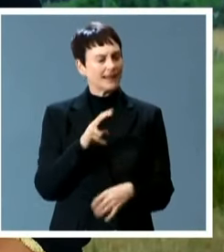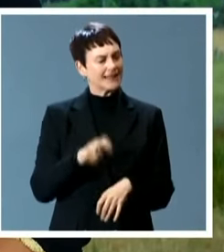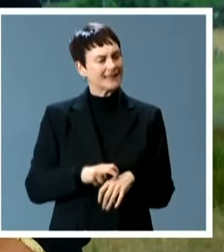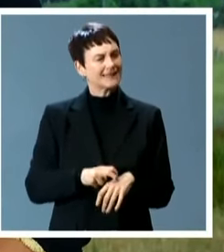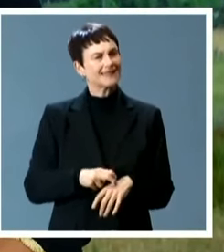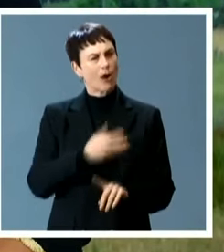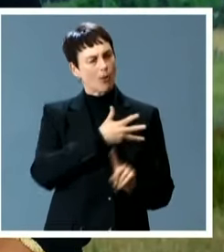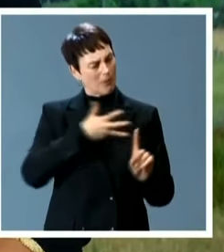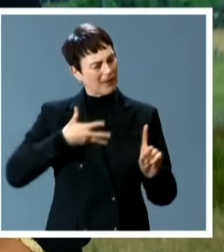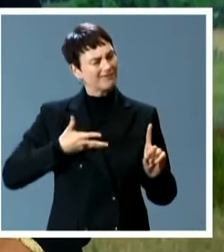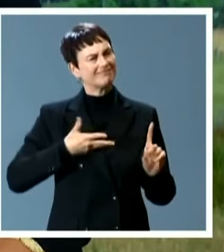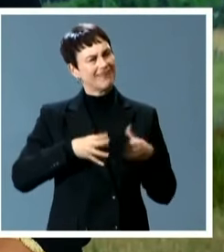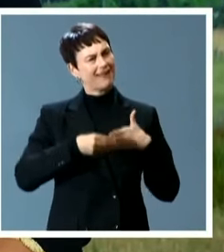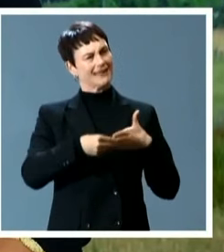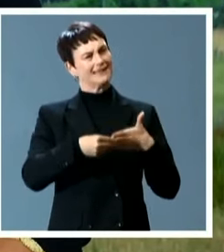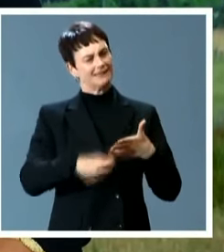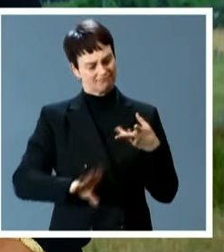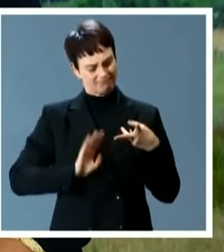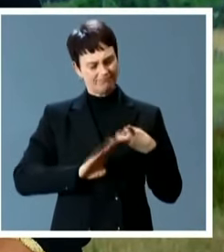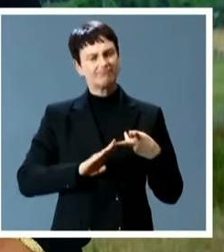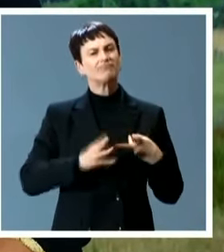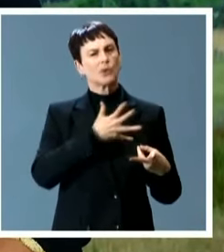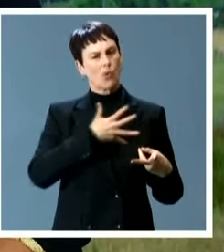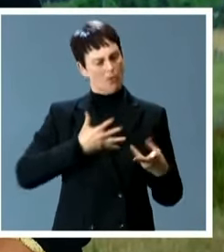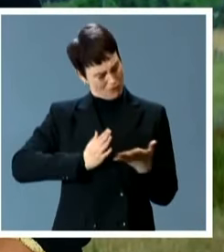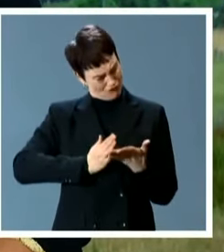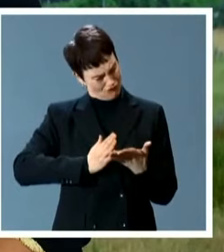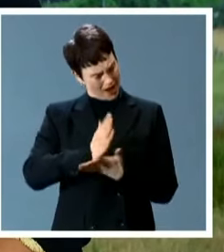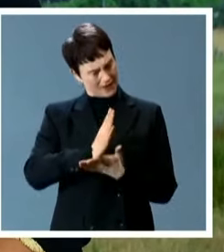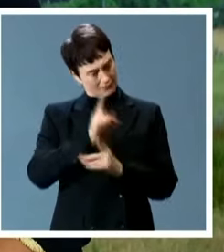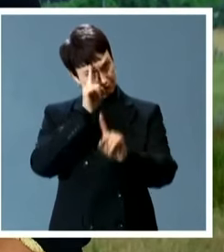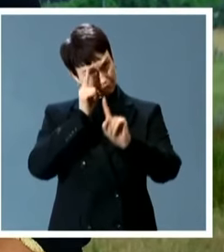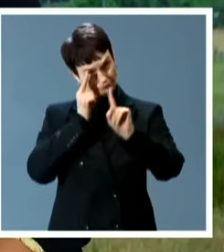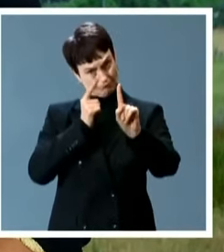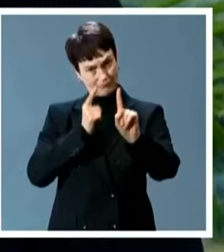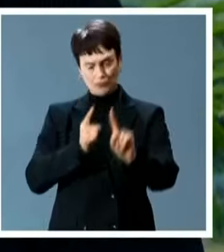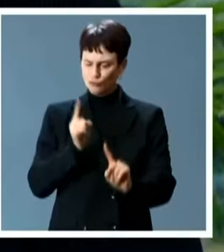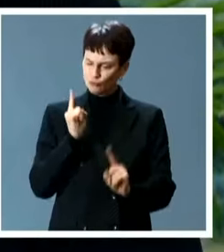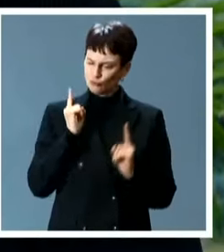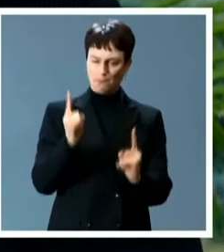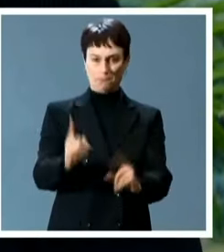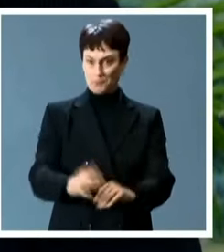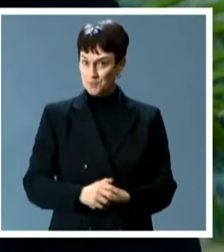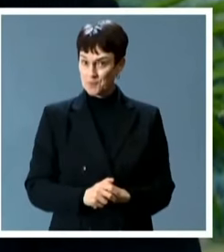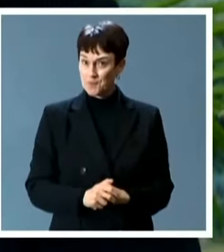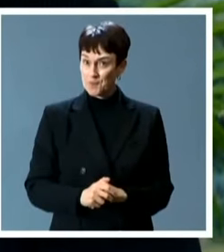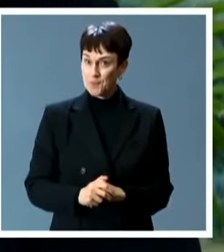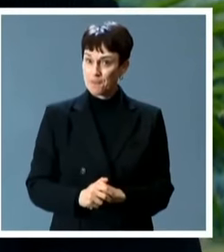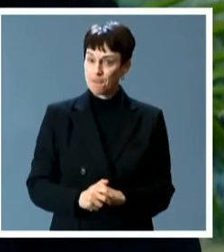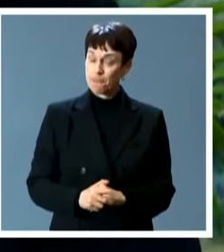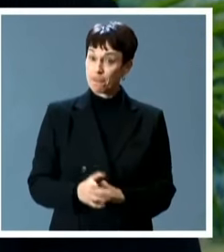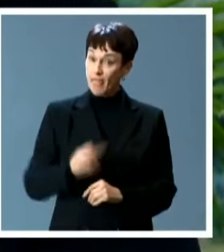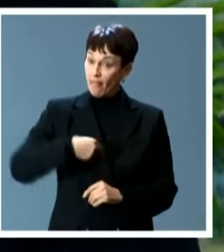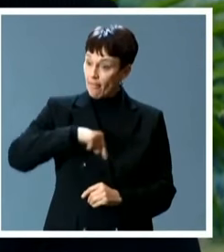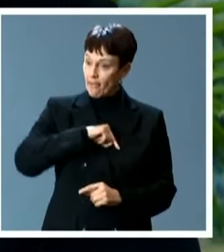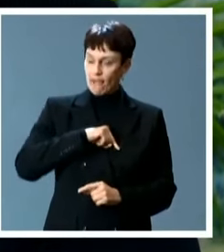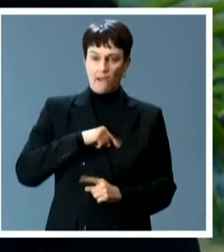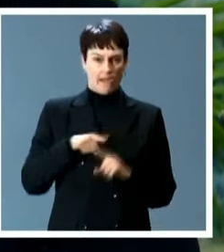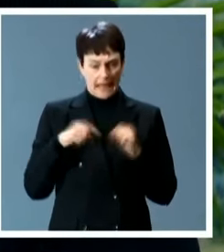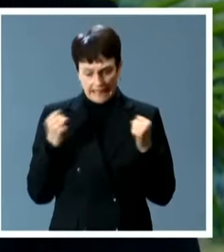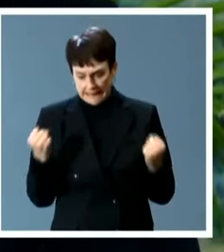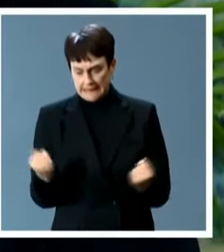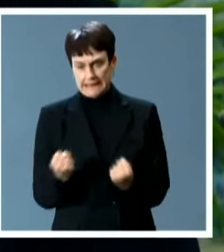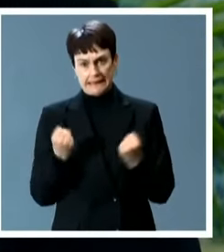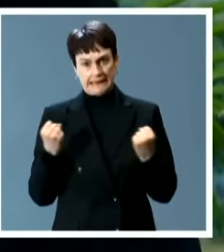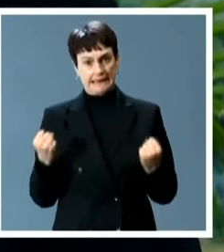women's rights and well-being at the heart of these strategies. Without conscious efforts to center women